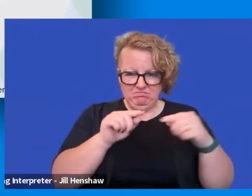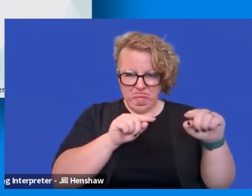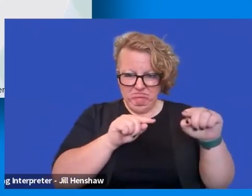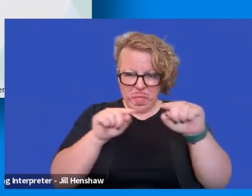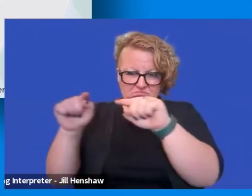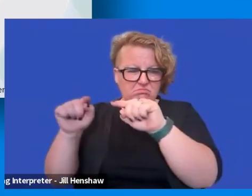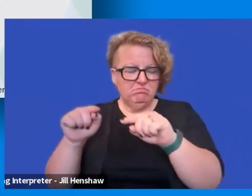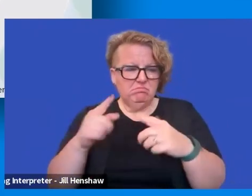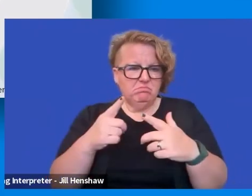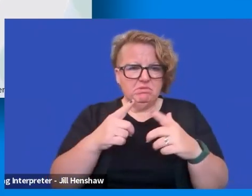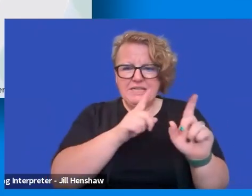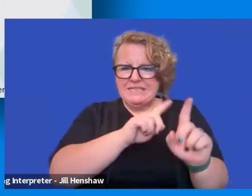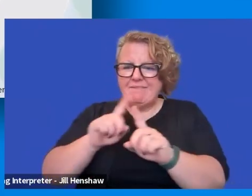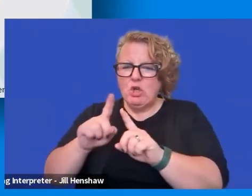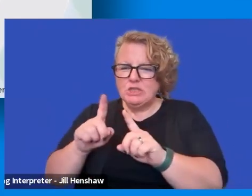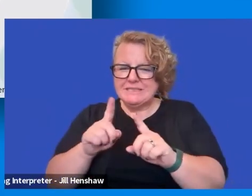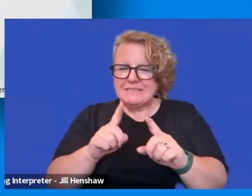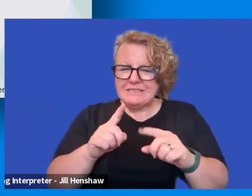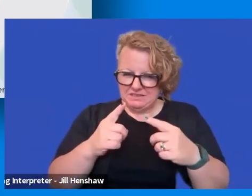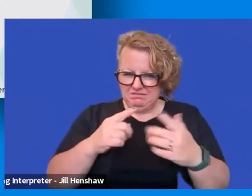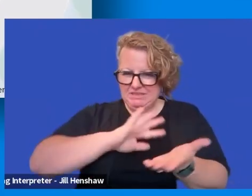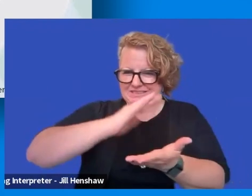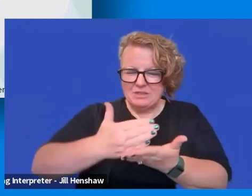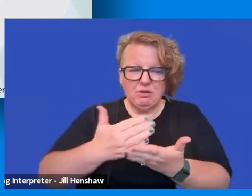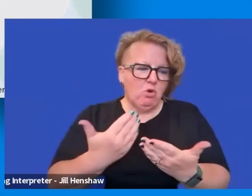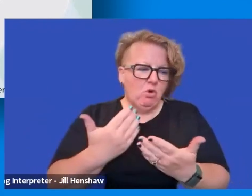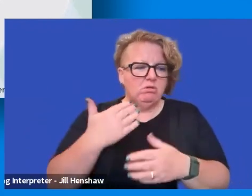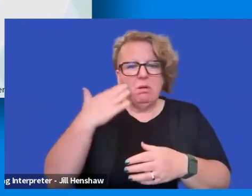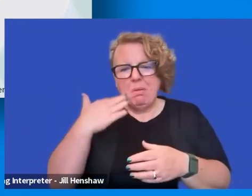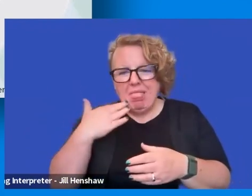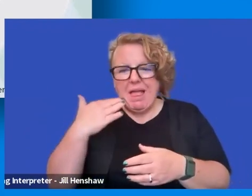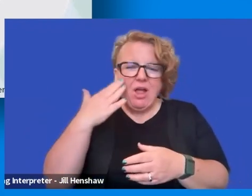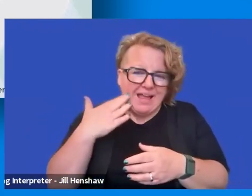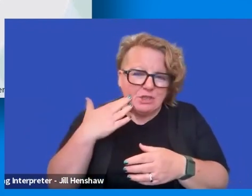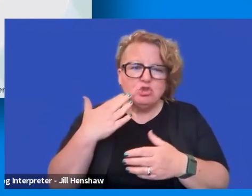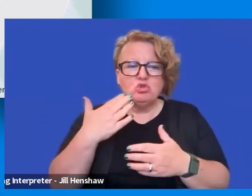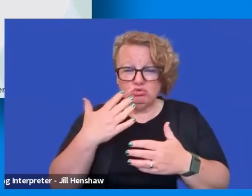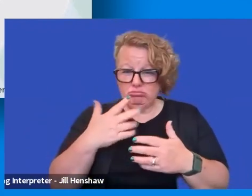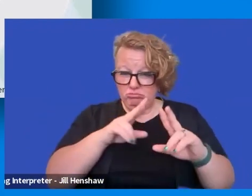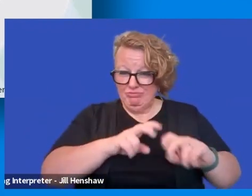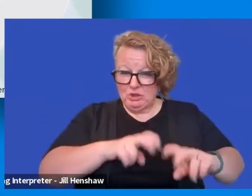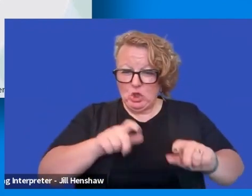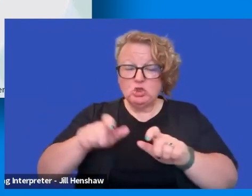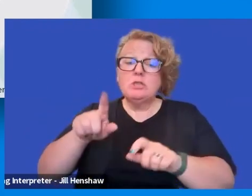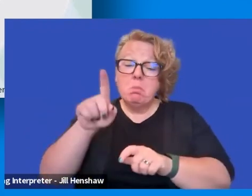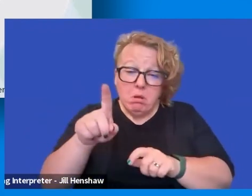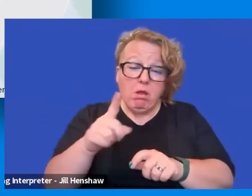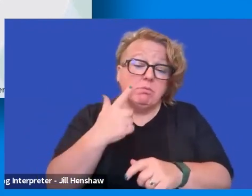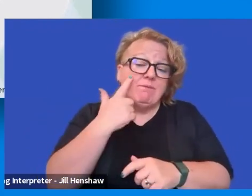diversity data by UKRI usually, like Black or Asian researchers. But we did, for example,